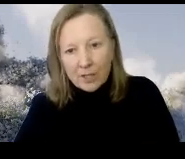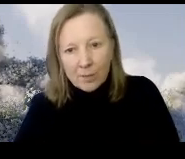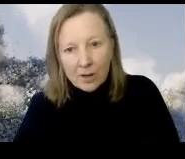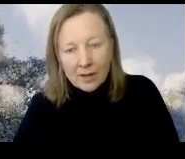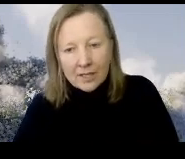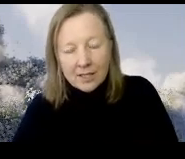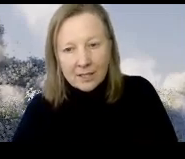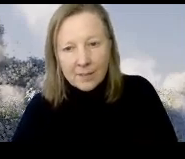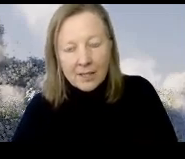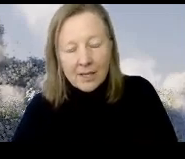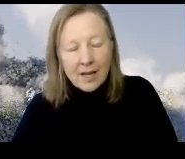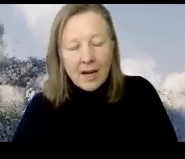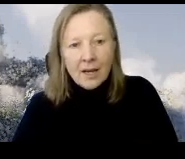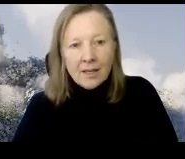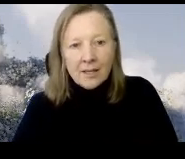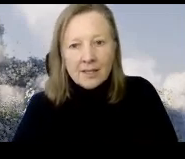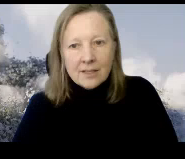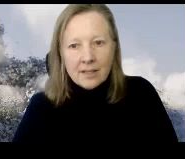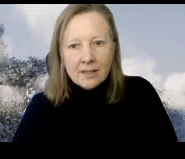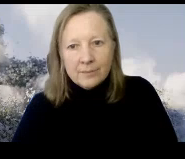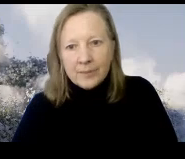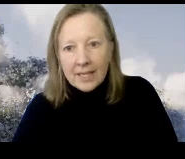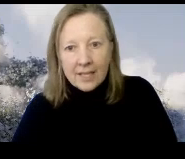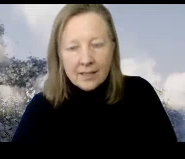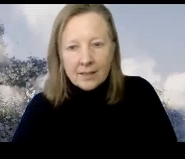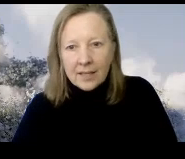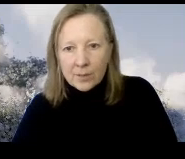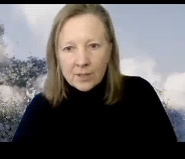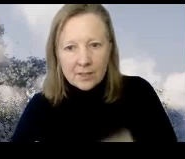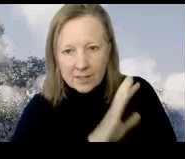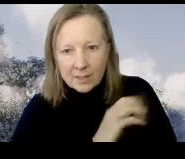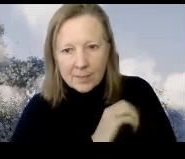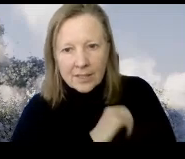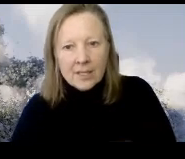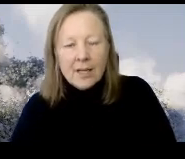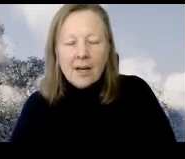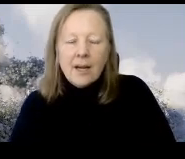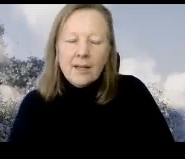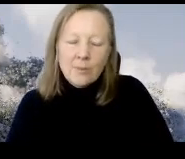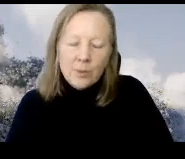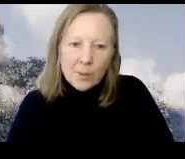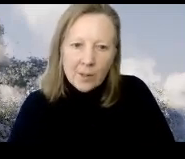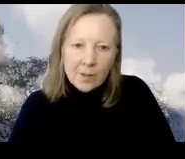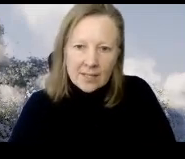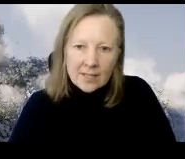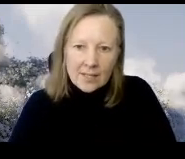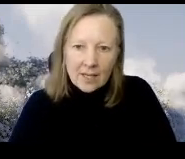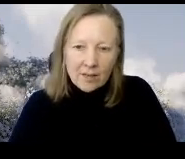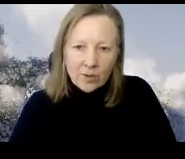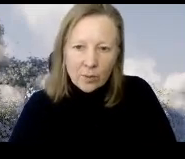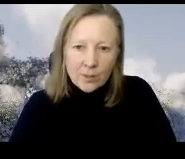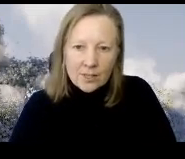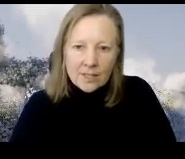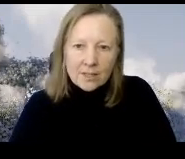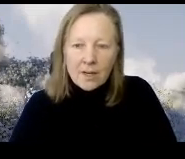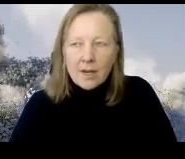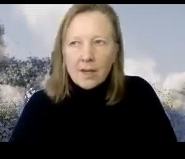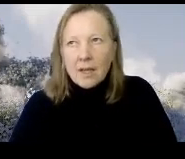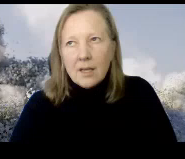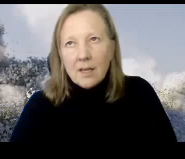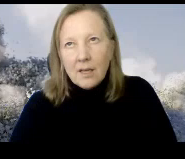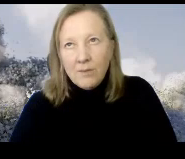Language Benchmark Assessment, and it's a Canadian language assessment, and we require that to take any of our